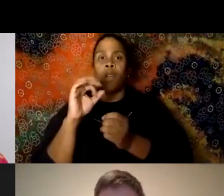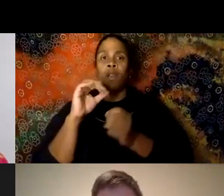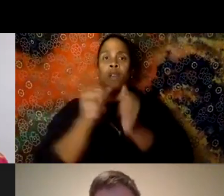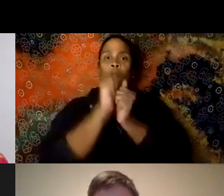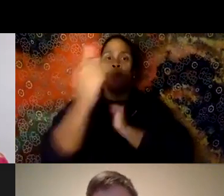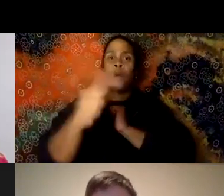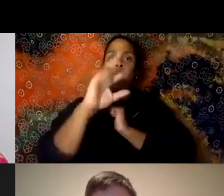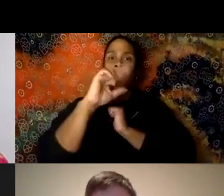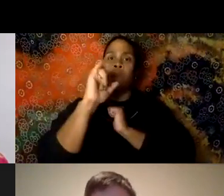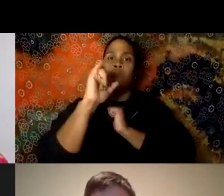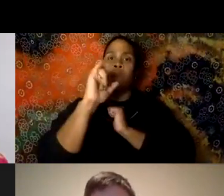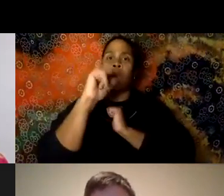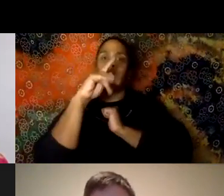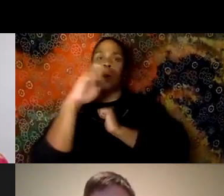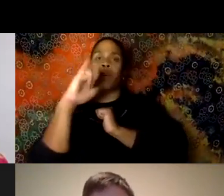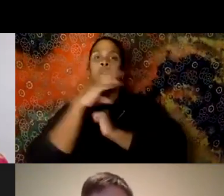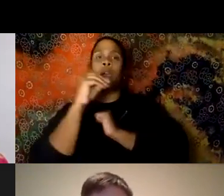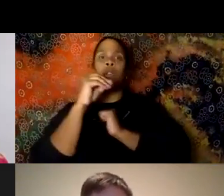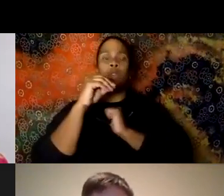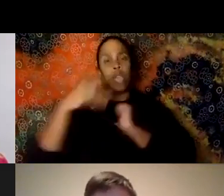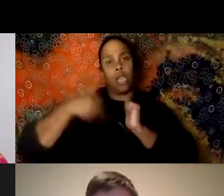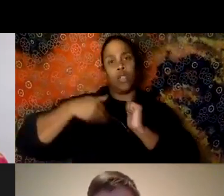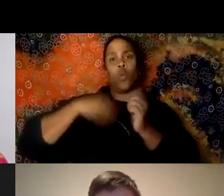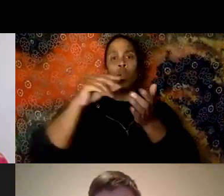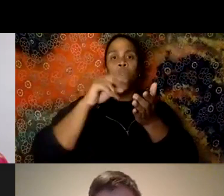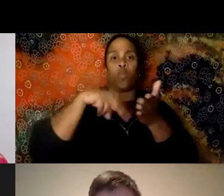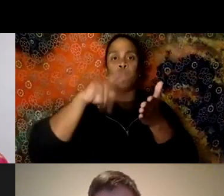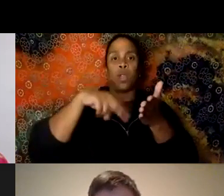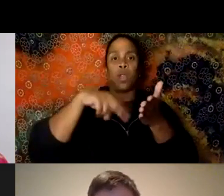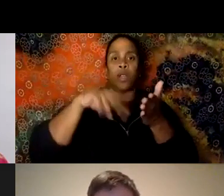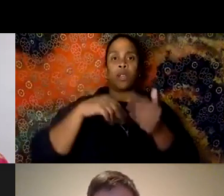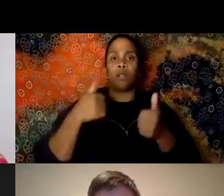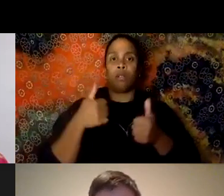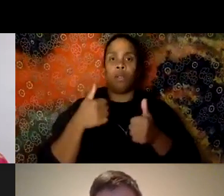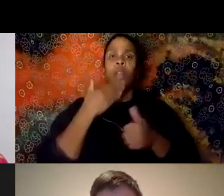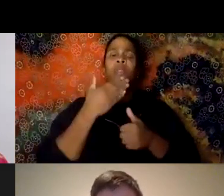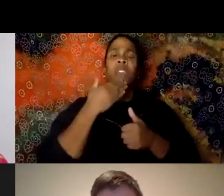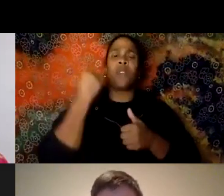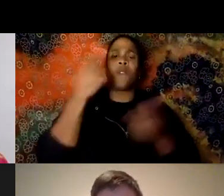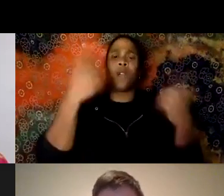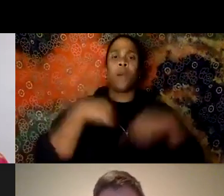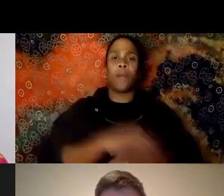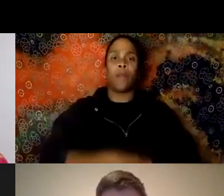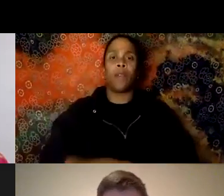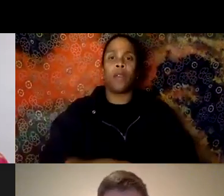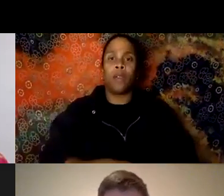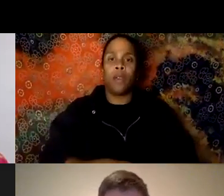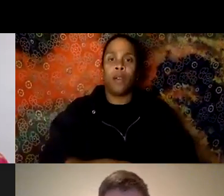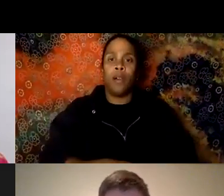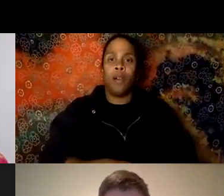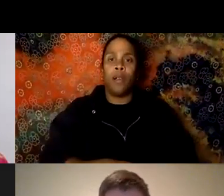intuitive readings. Great. And thank you so much for coming.